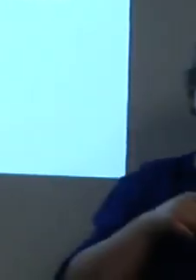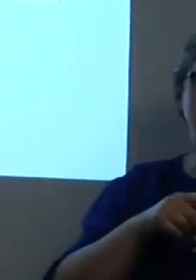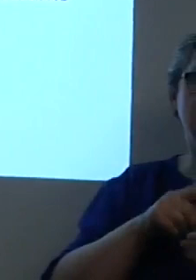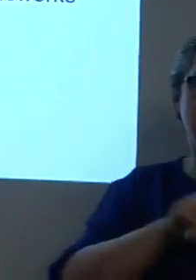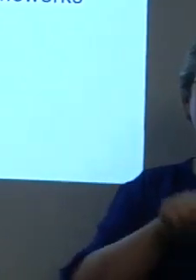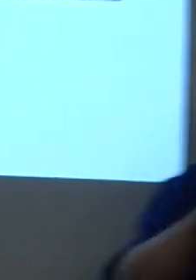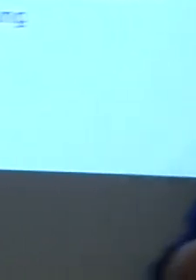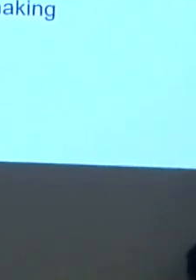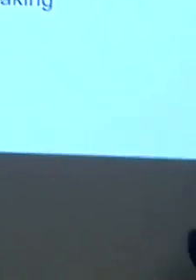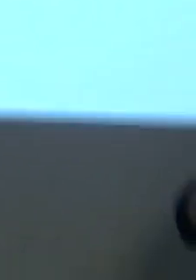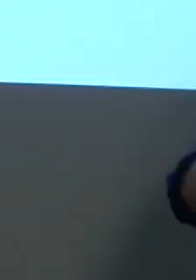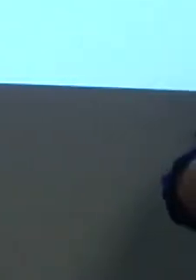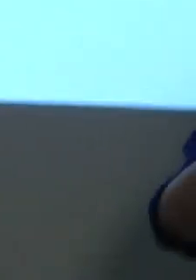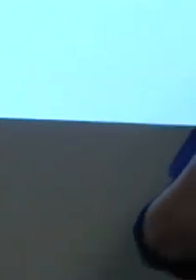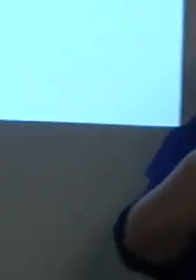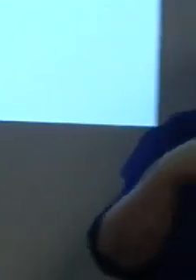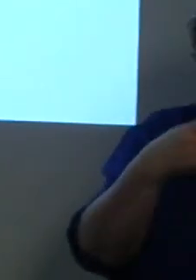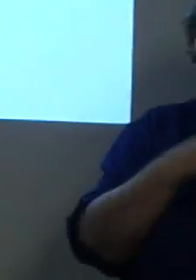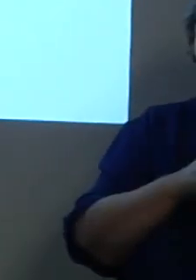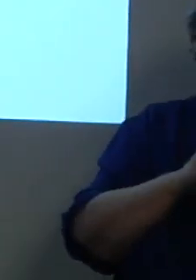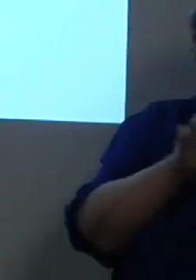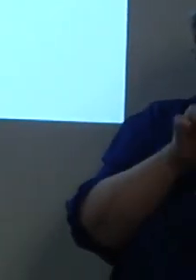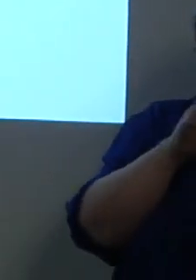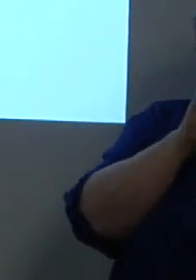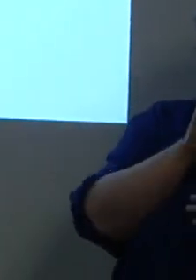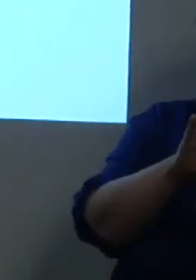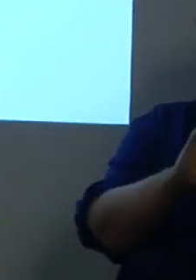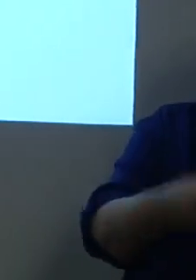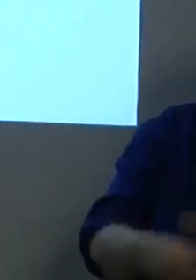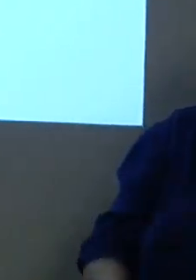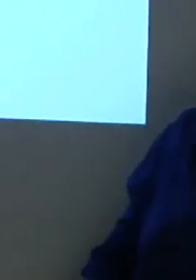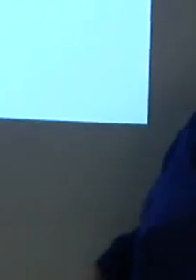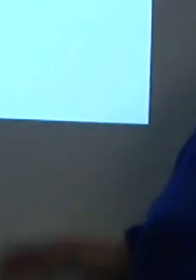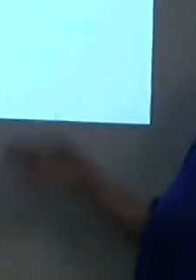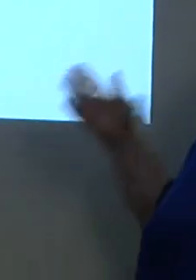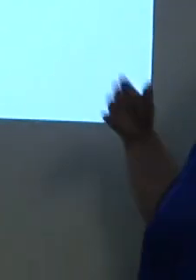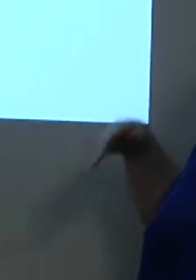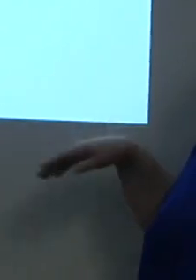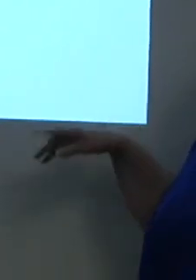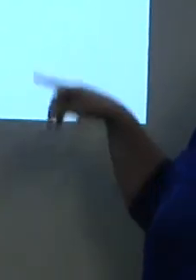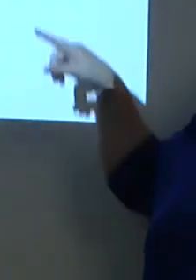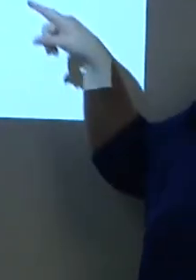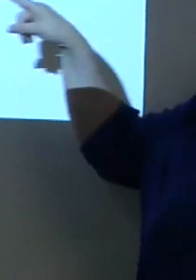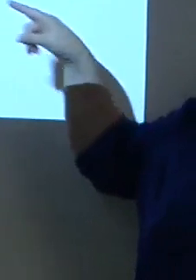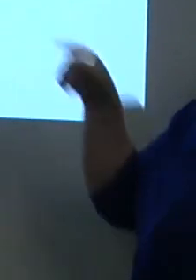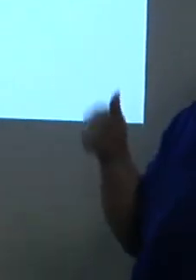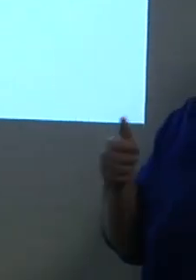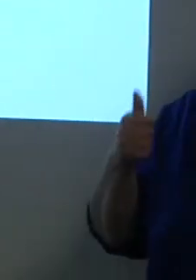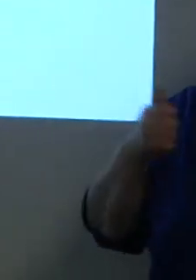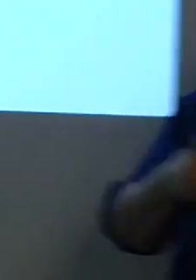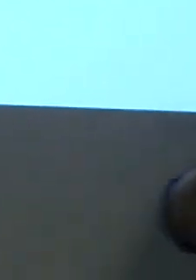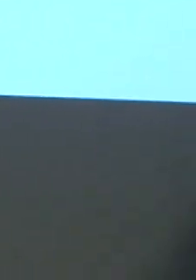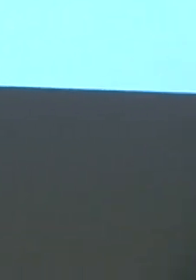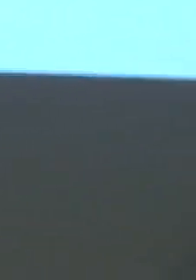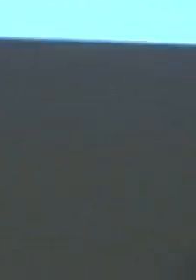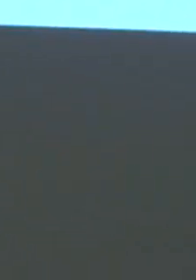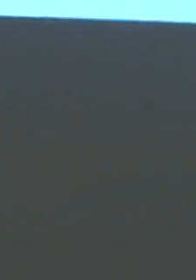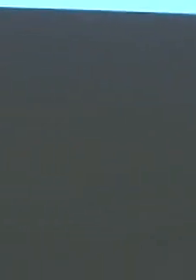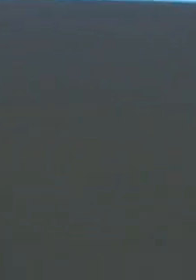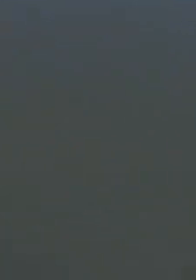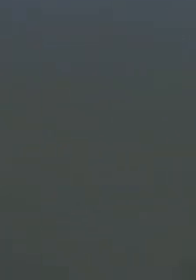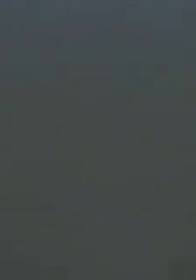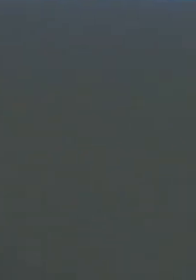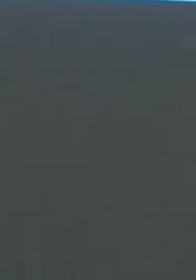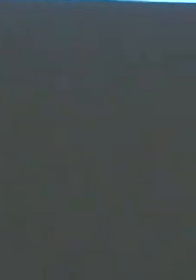about real world events in a way that makes it a case study for your class. Thinking about which kinds of real world events let them apply either